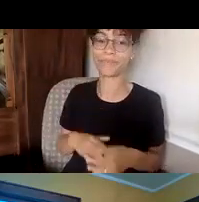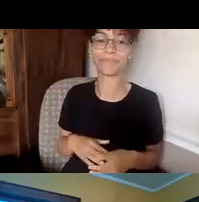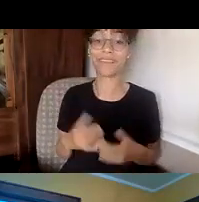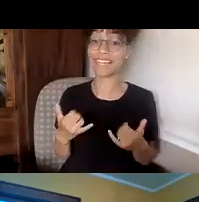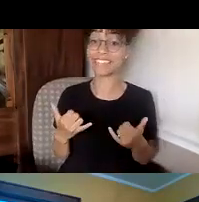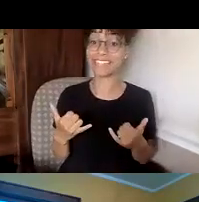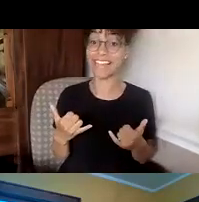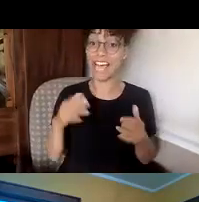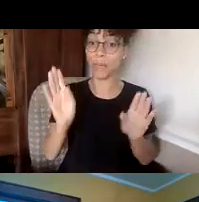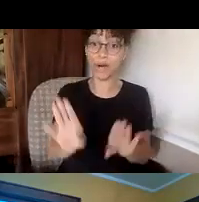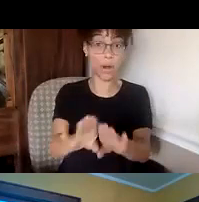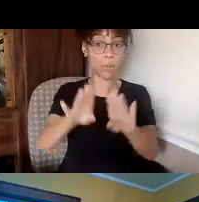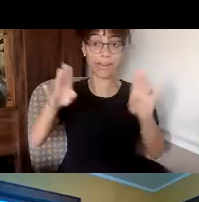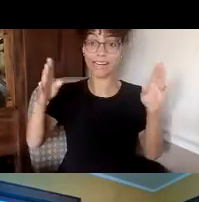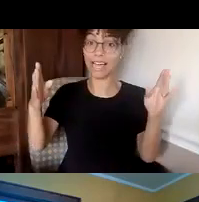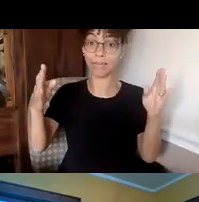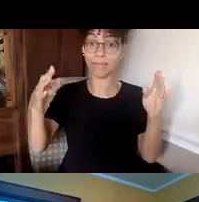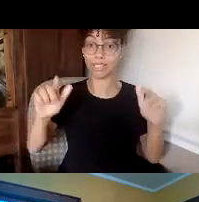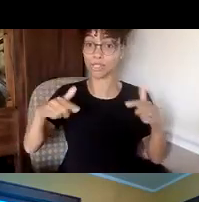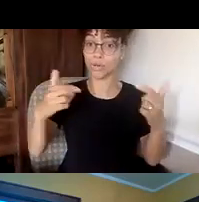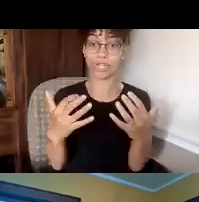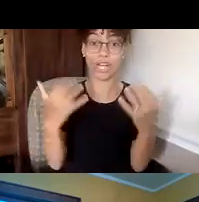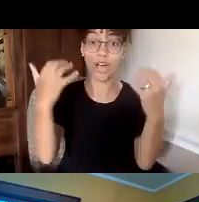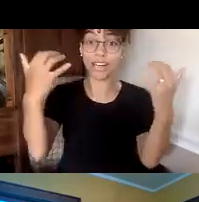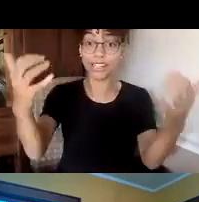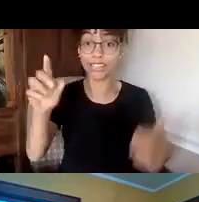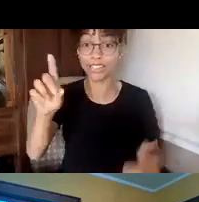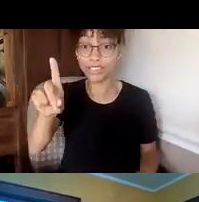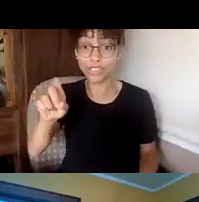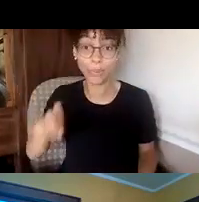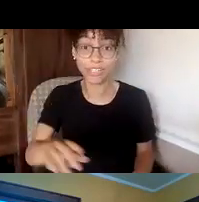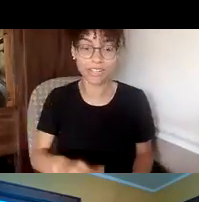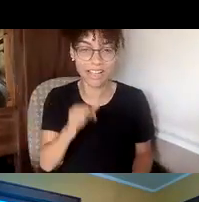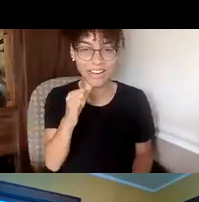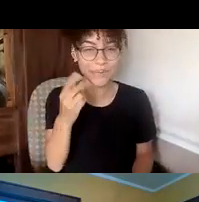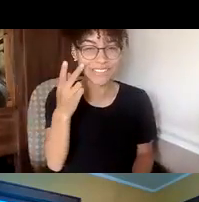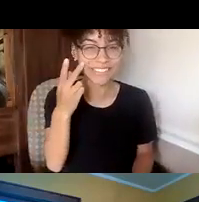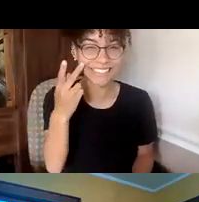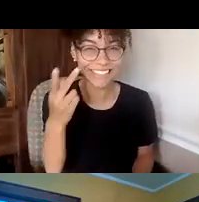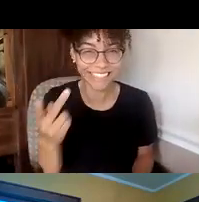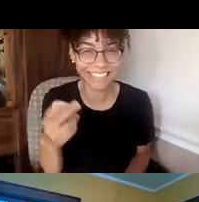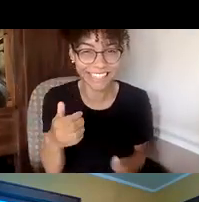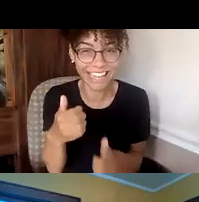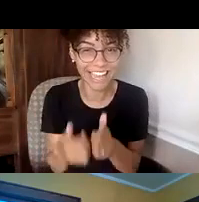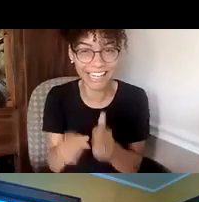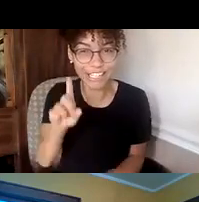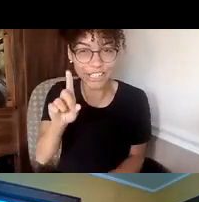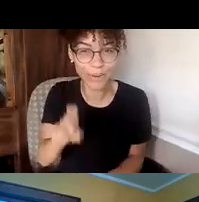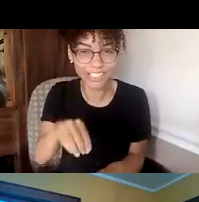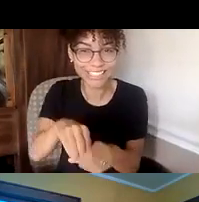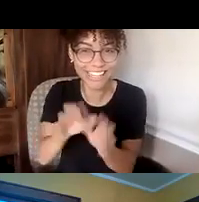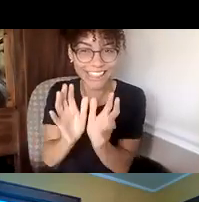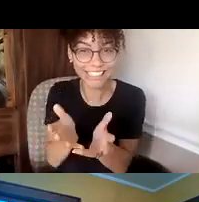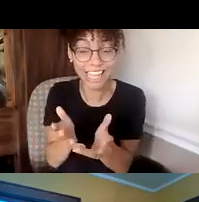question time from the audience members. So I don't see any questions other than Isabel's in the chat, but